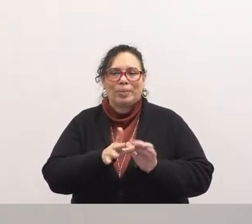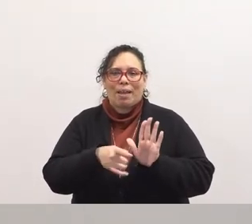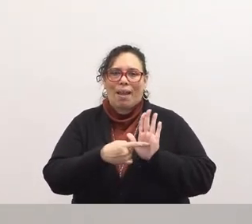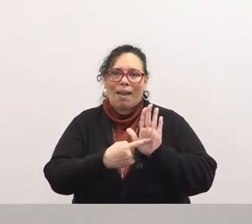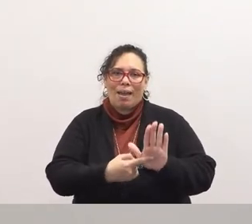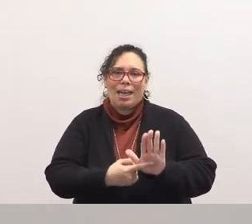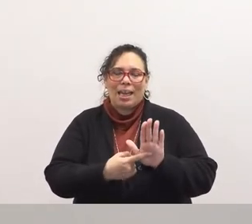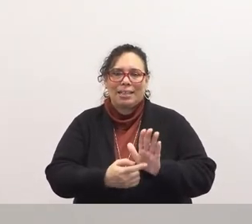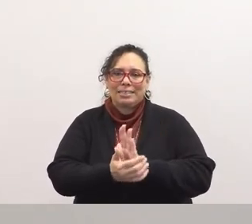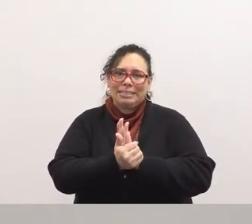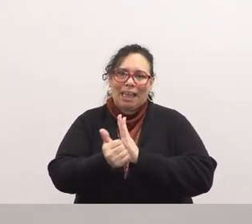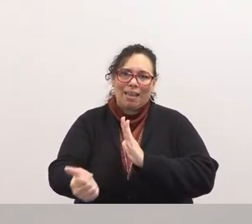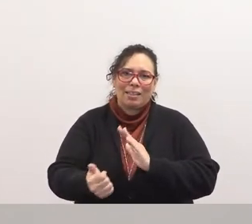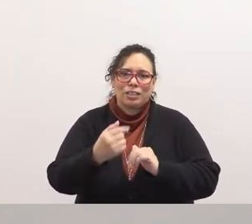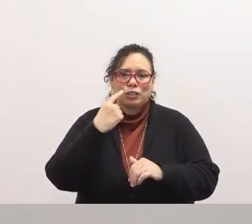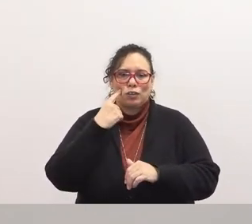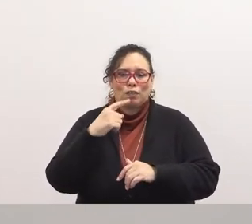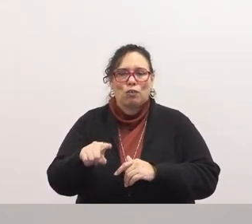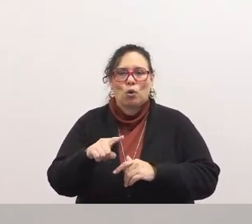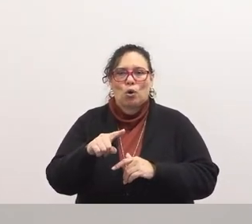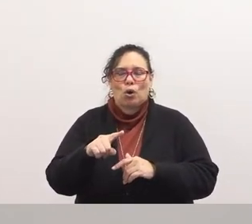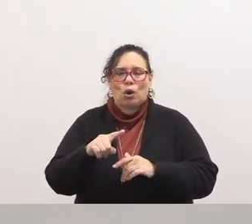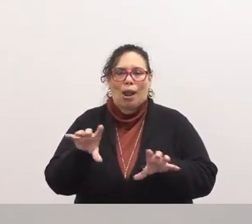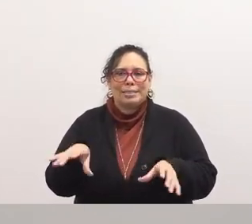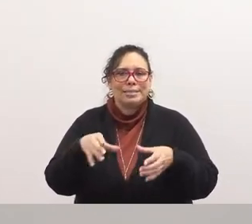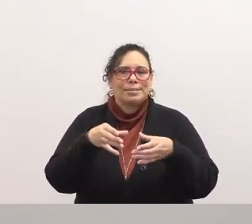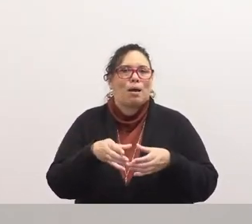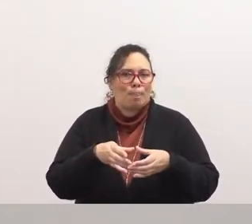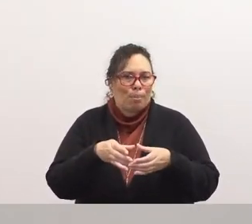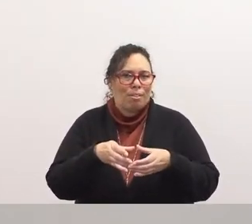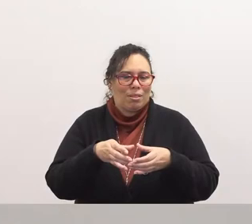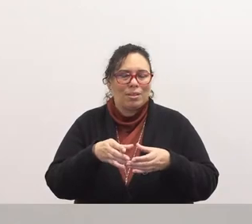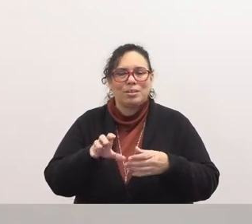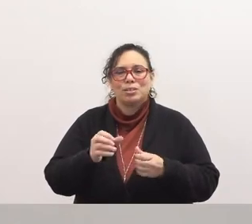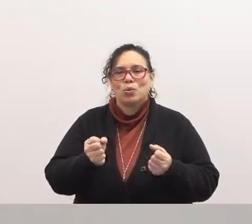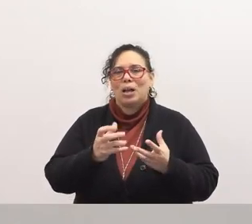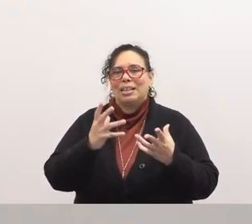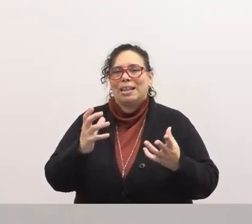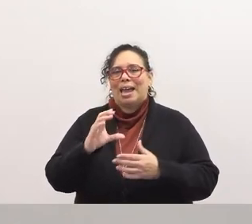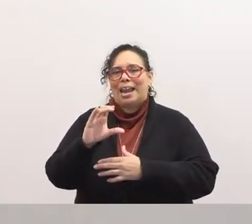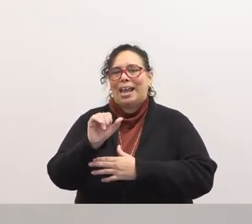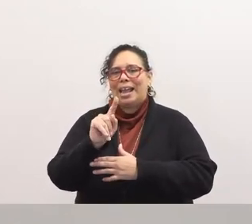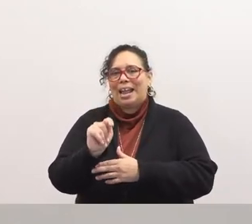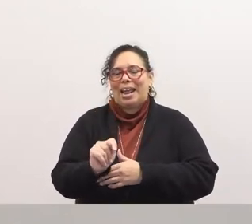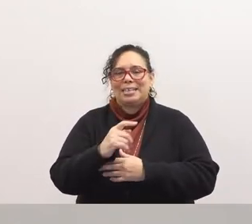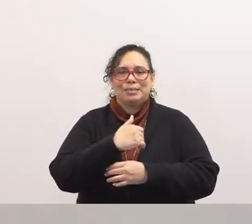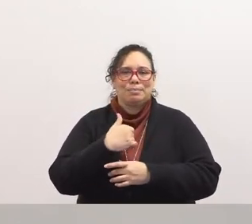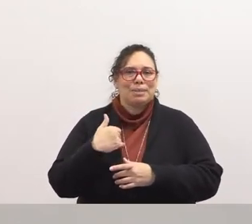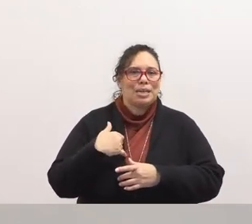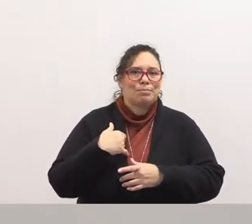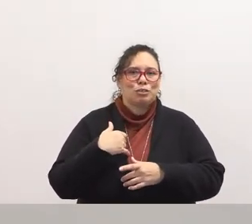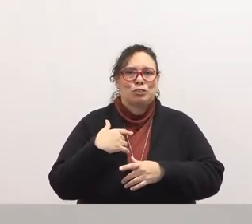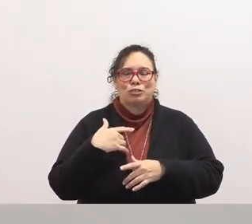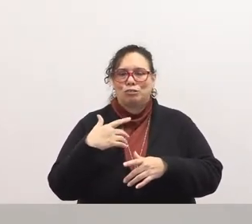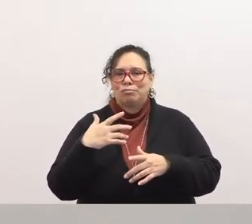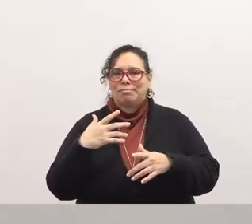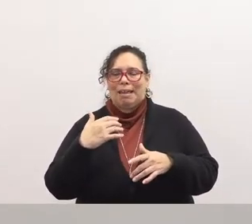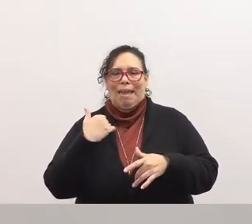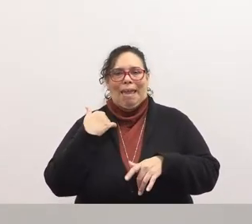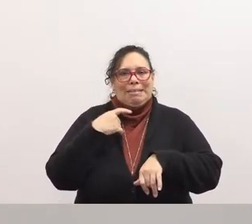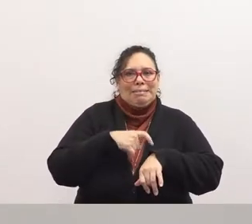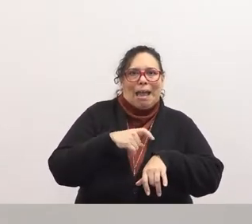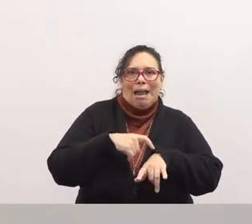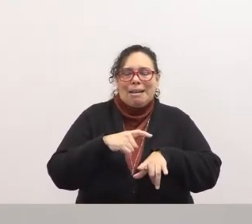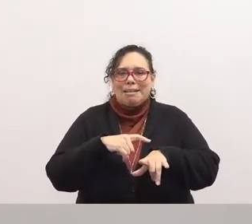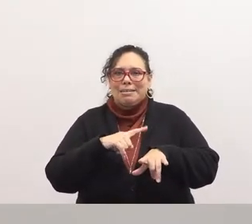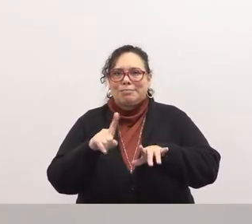highlights talents for an ensemble cast. So a lot of the cast members had their time to shine. And we